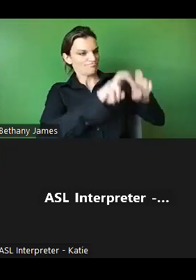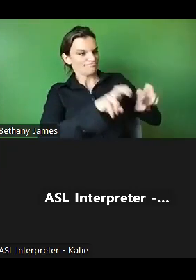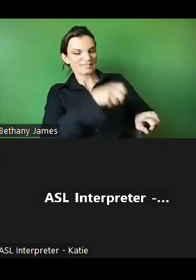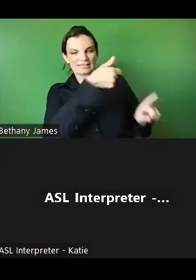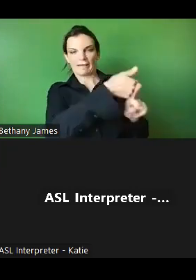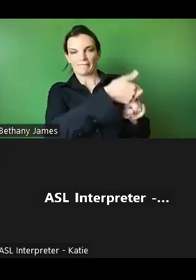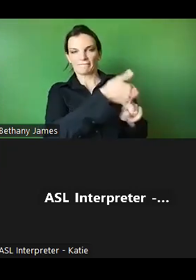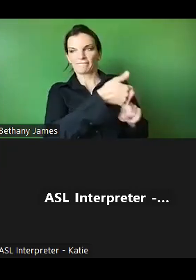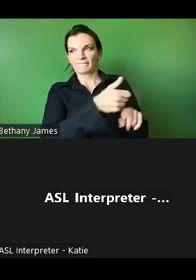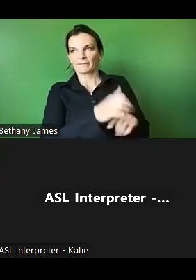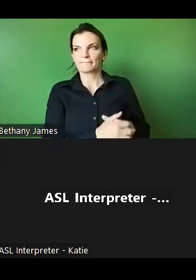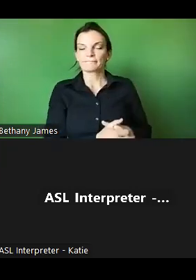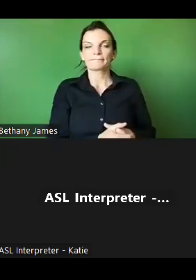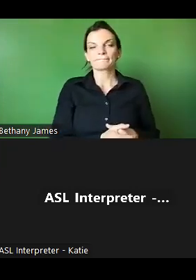like